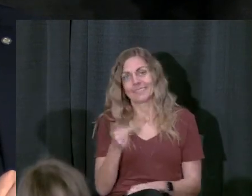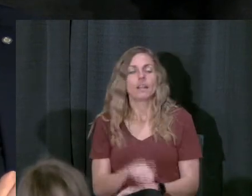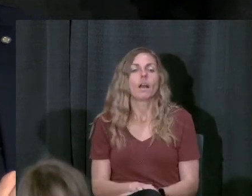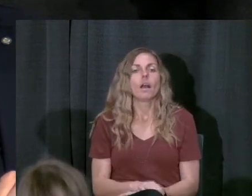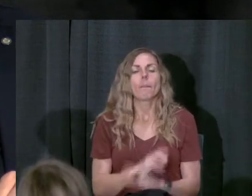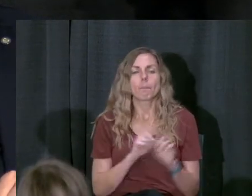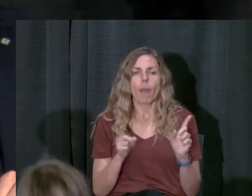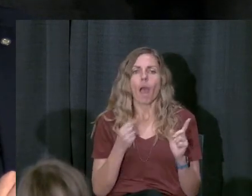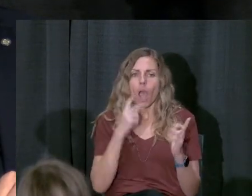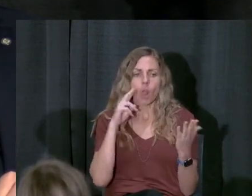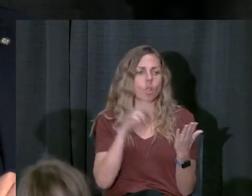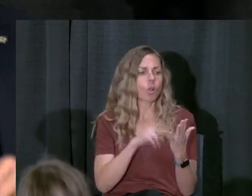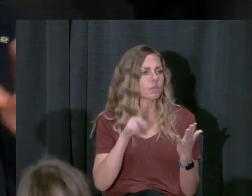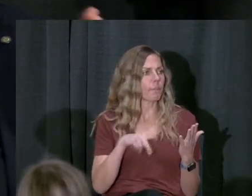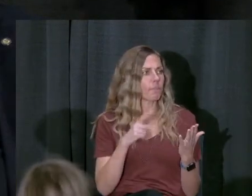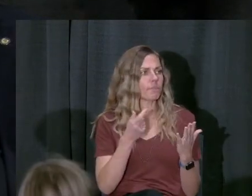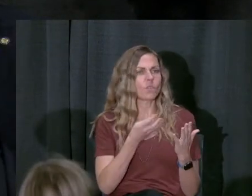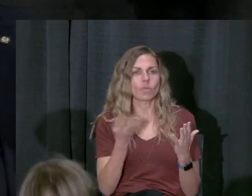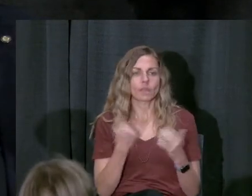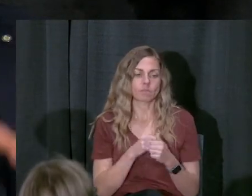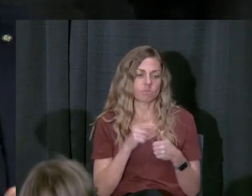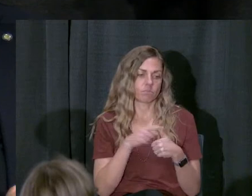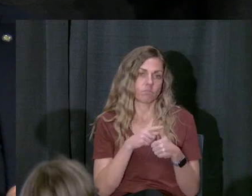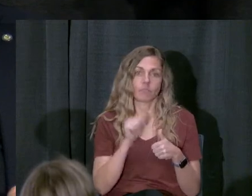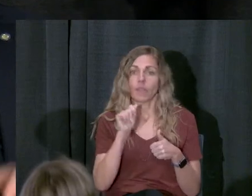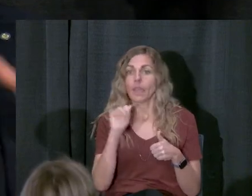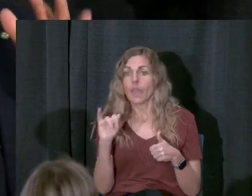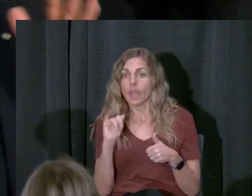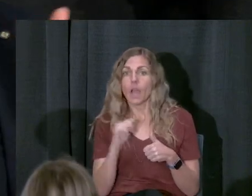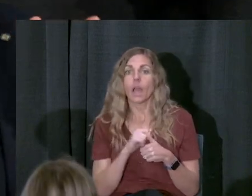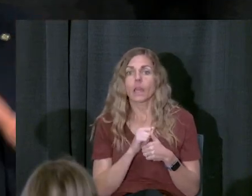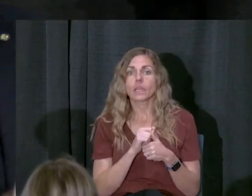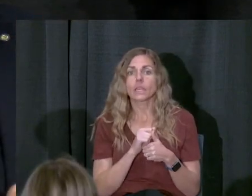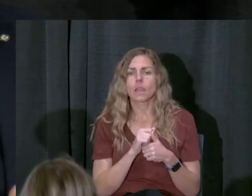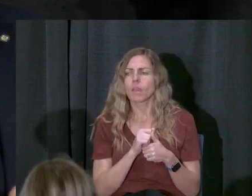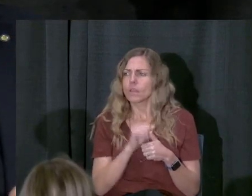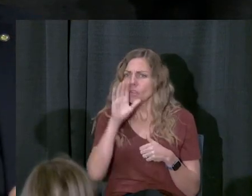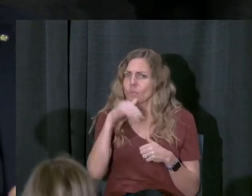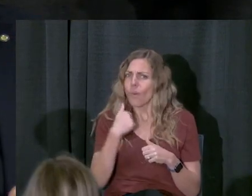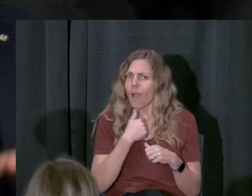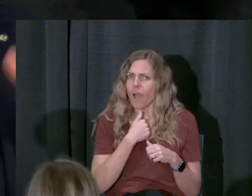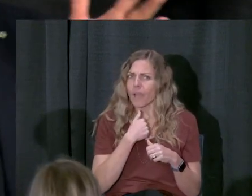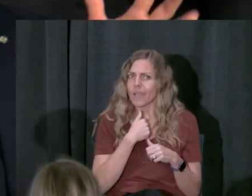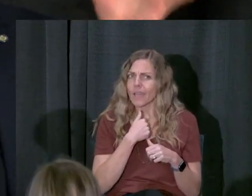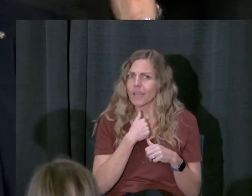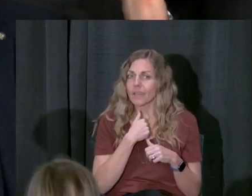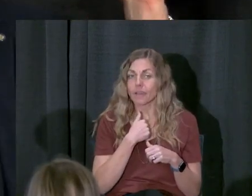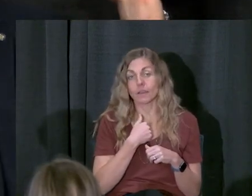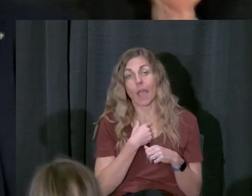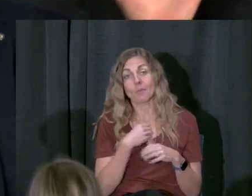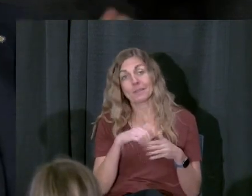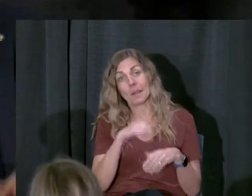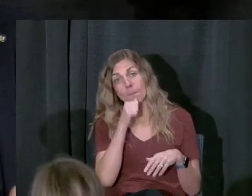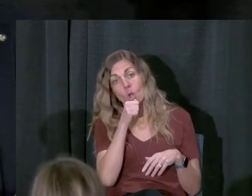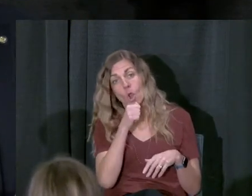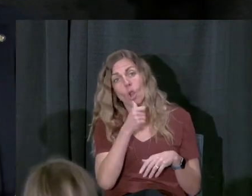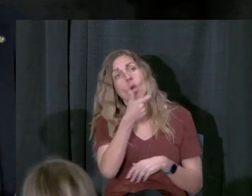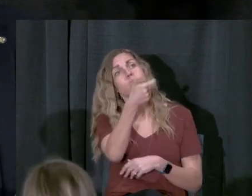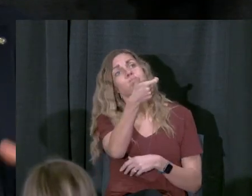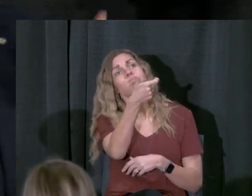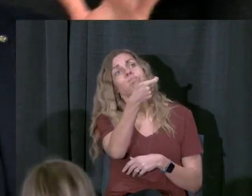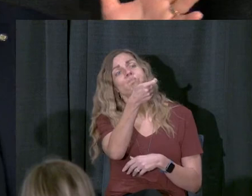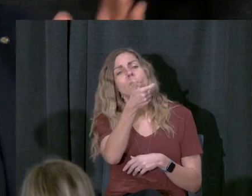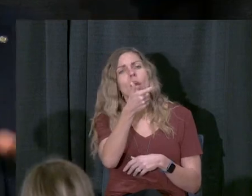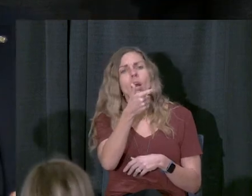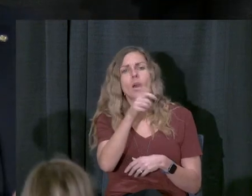up a couple of things. So AI, you know, I was in a bar watching the Watson